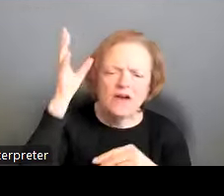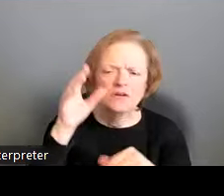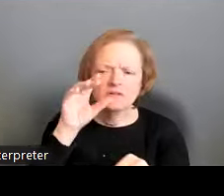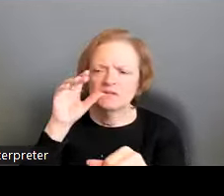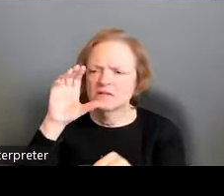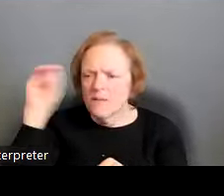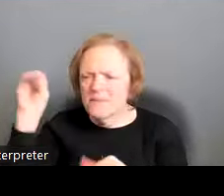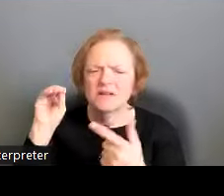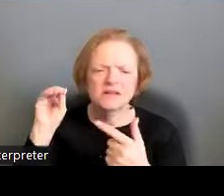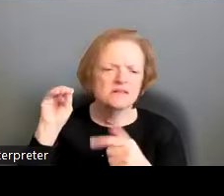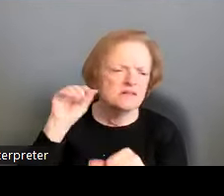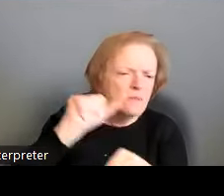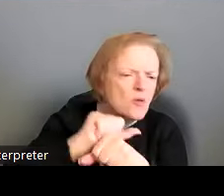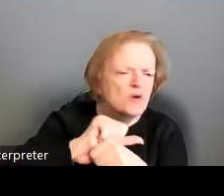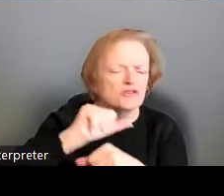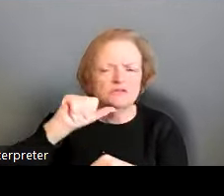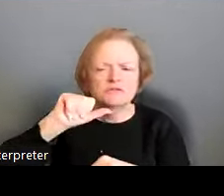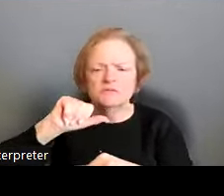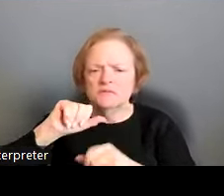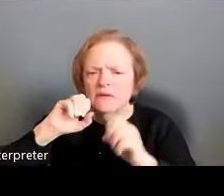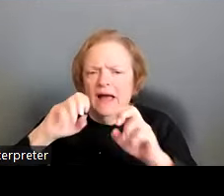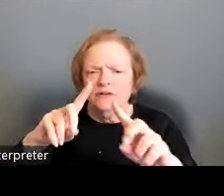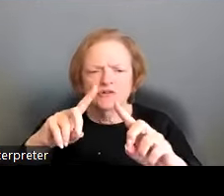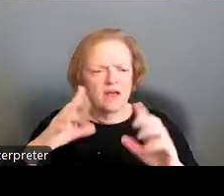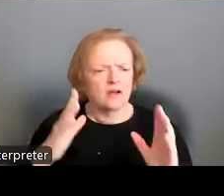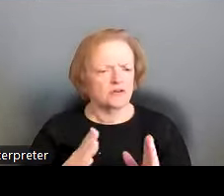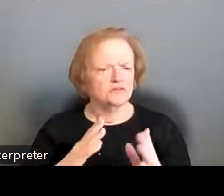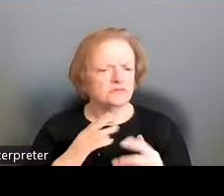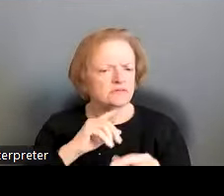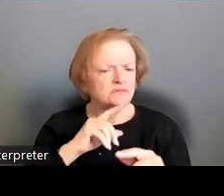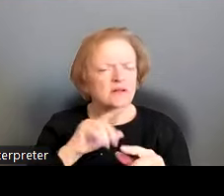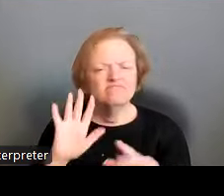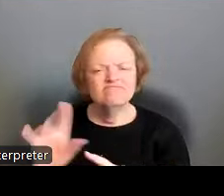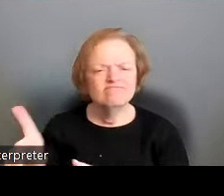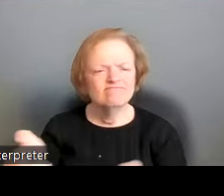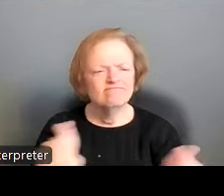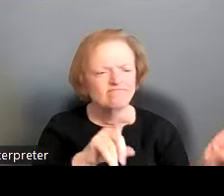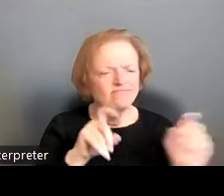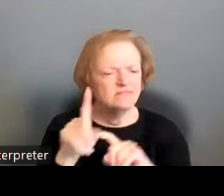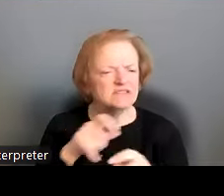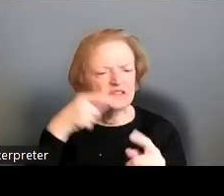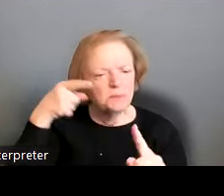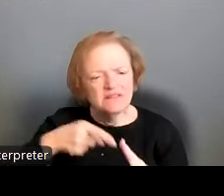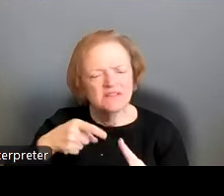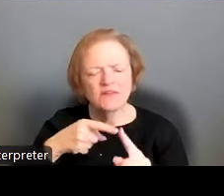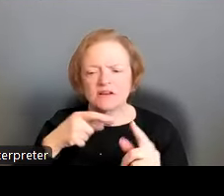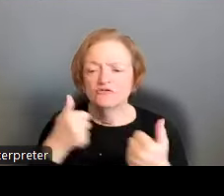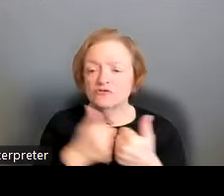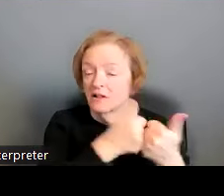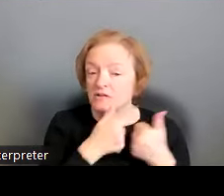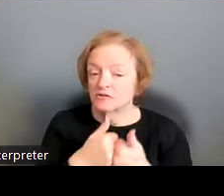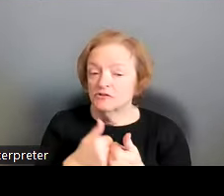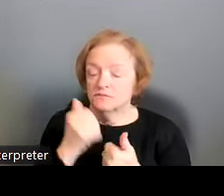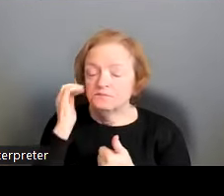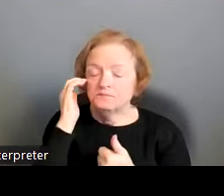and educators to find out what were the specific challenges and then how we could help them. And we were really excited because